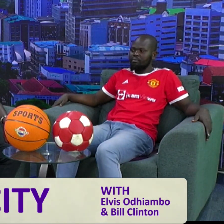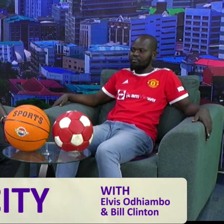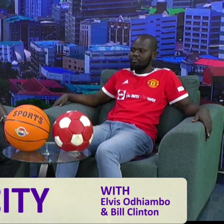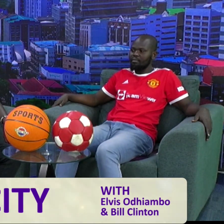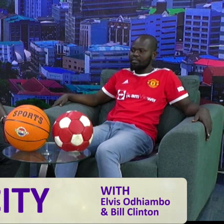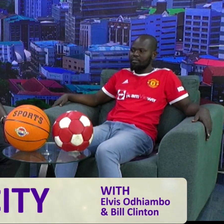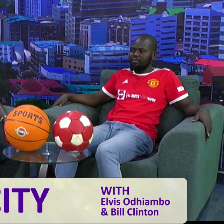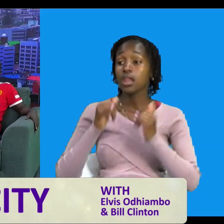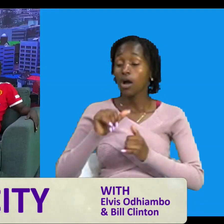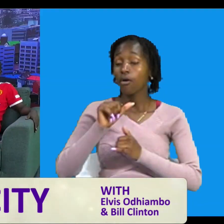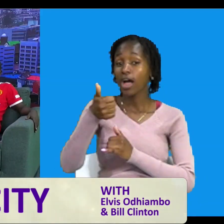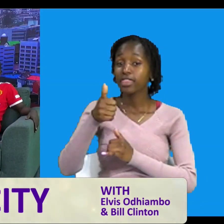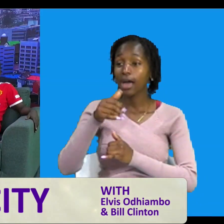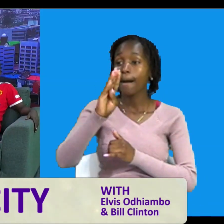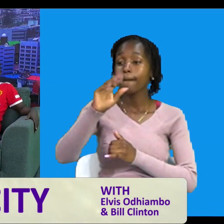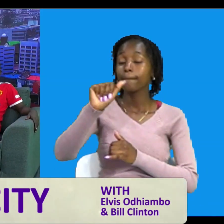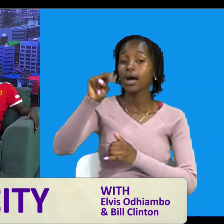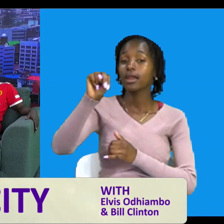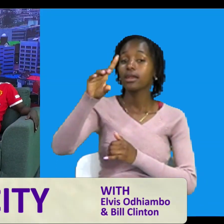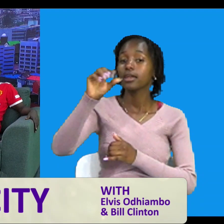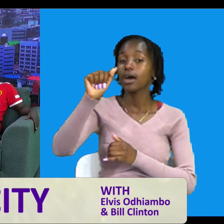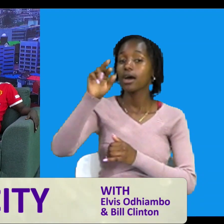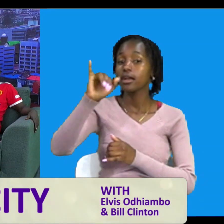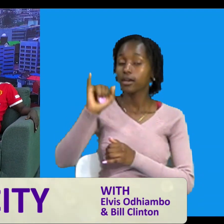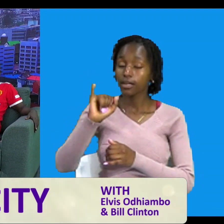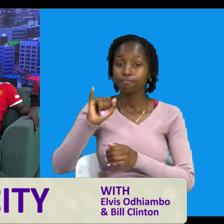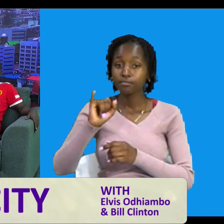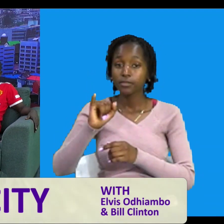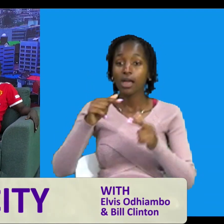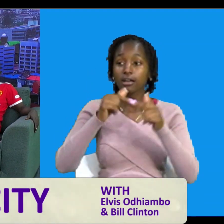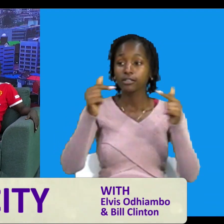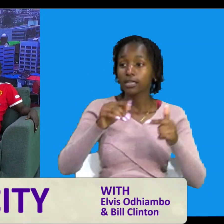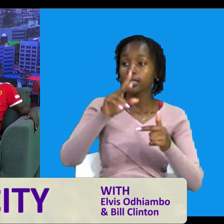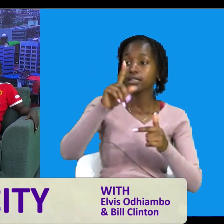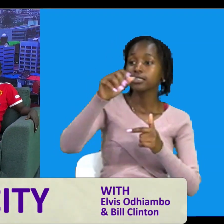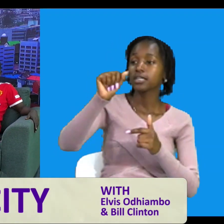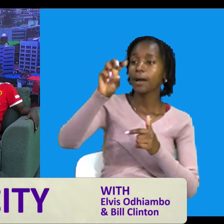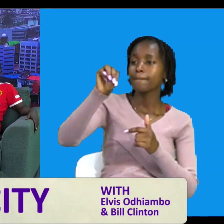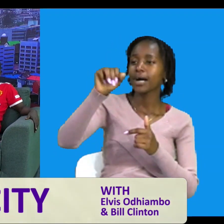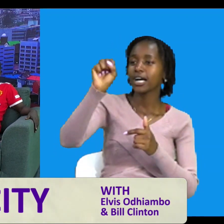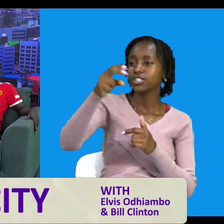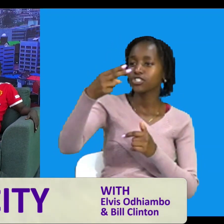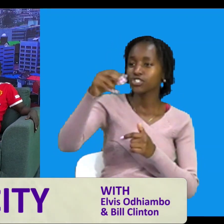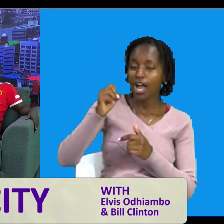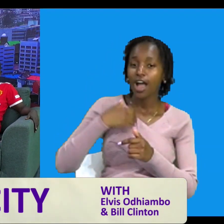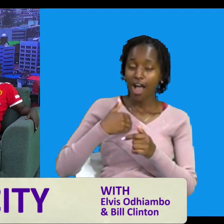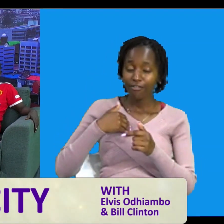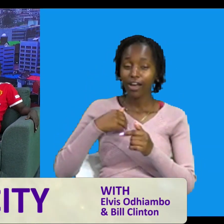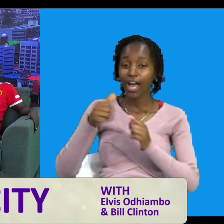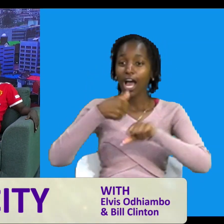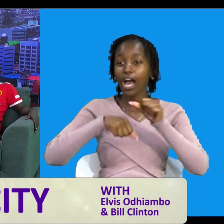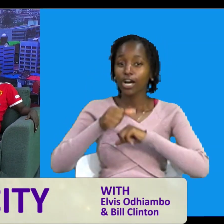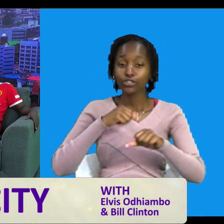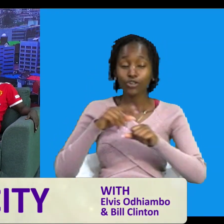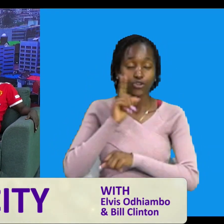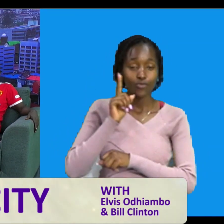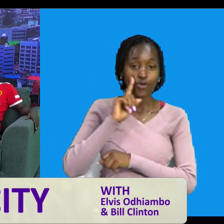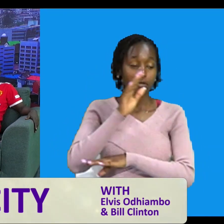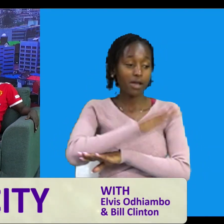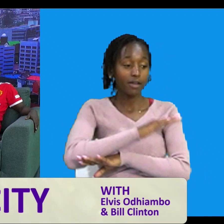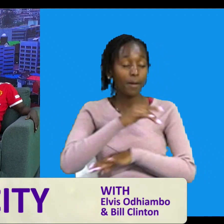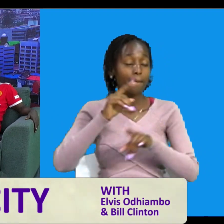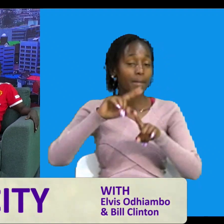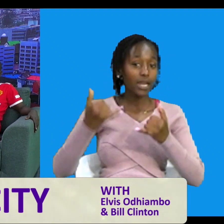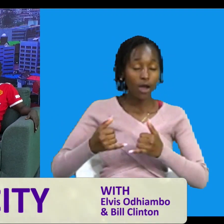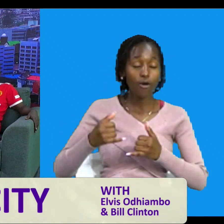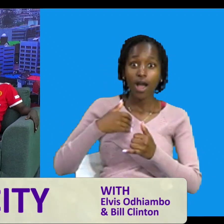games in action, Bandari against FC Lopez will be action tomorrow 3 p.m. Then we have Bidco United against Muranga City, just like I said earlier.